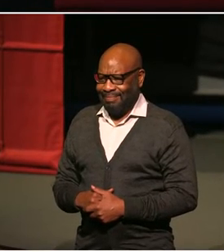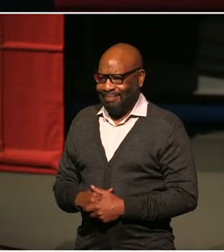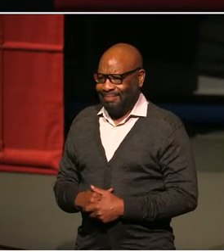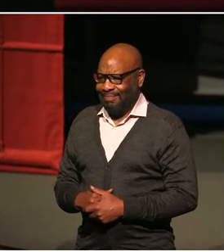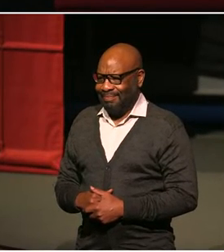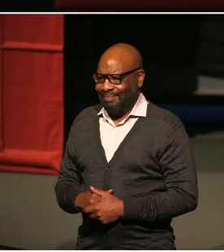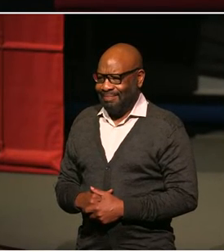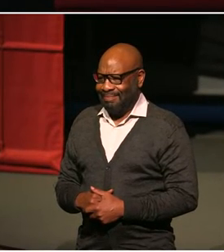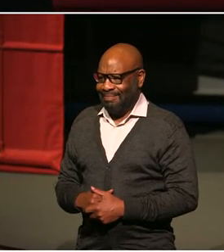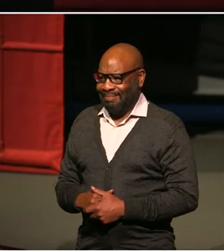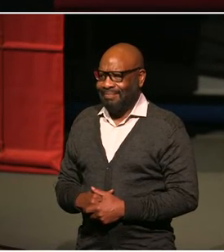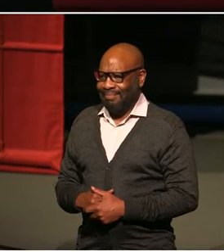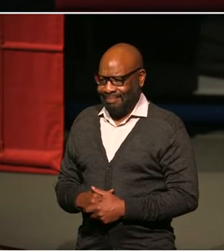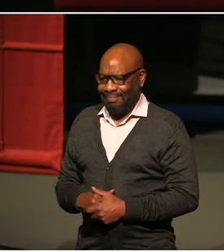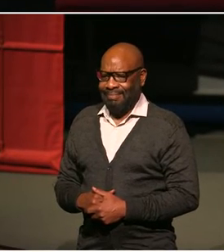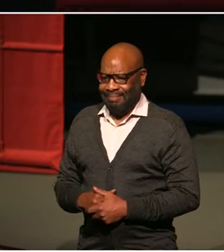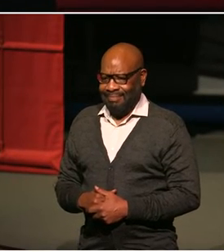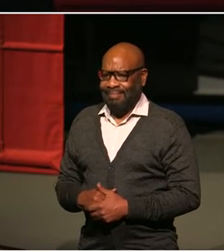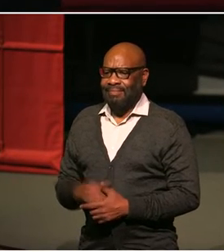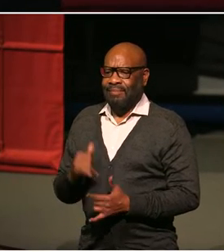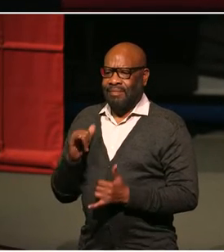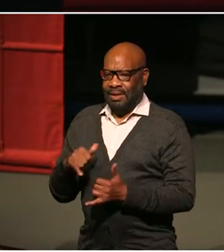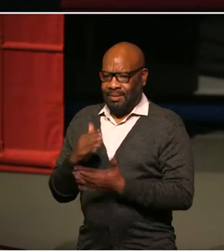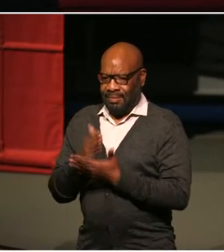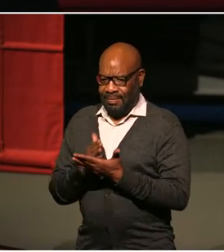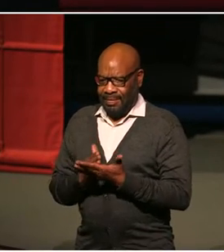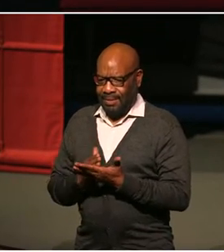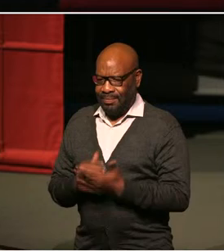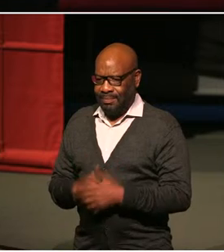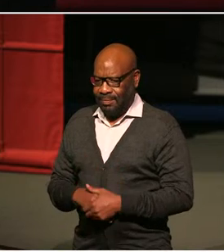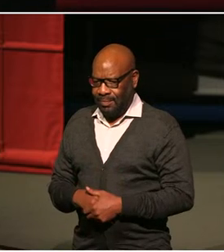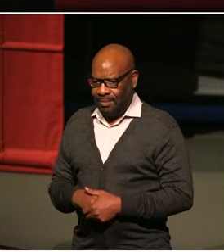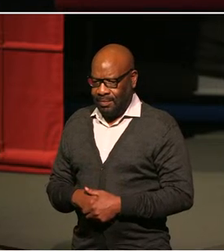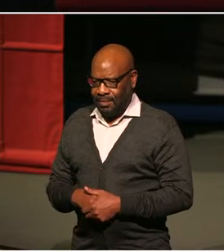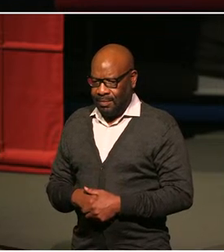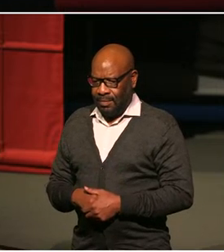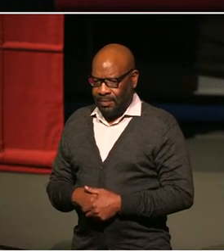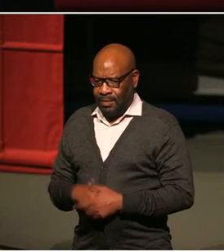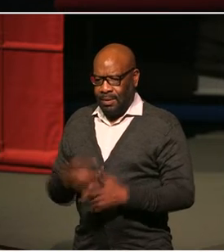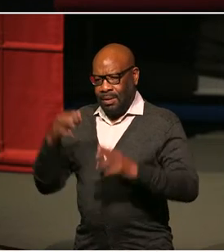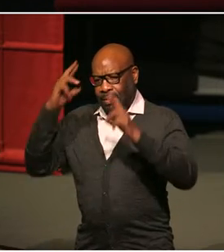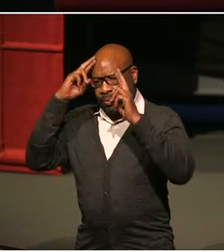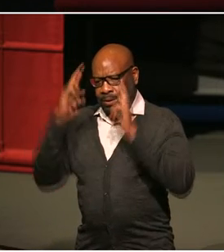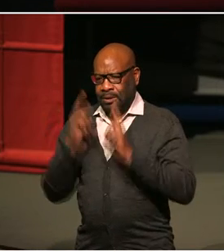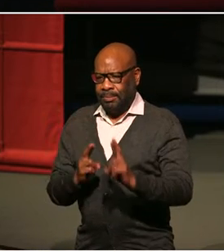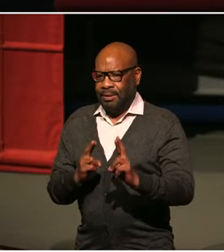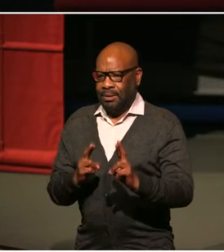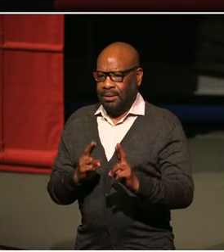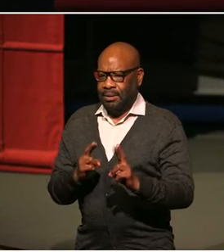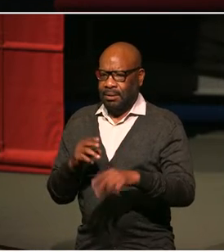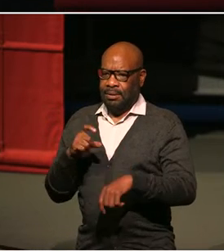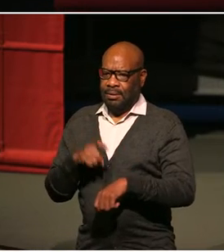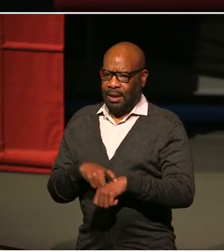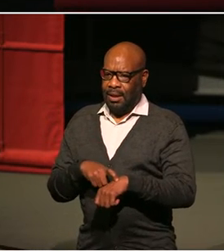The next portion of our program tonight will be devoted to time and space for conversation.